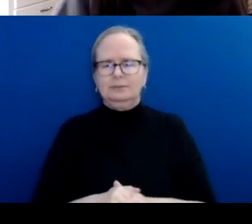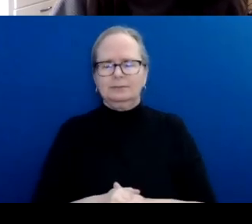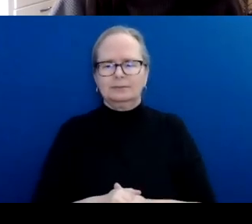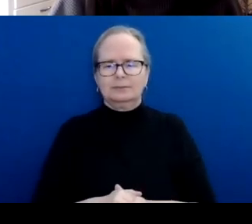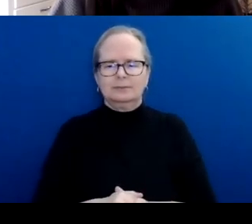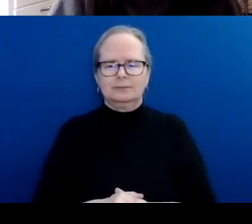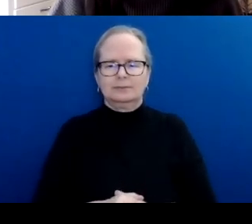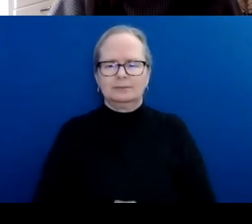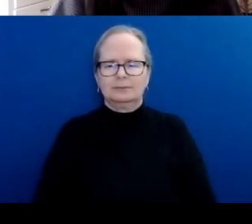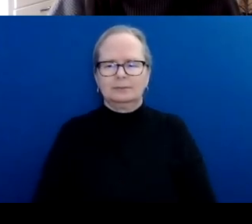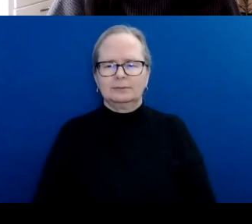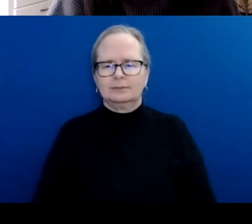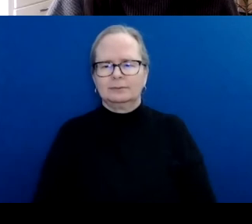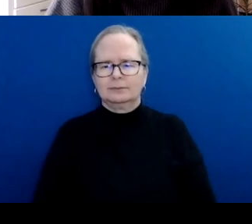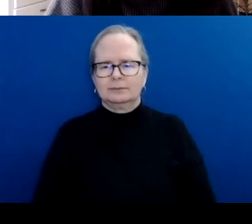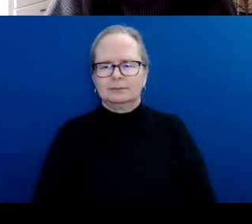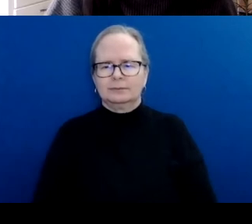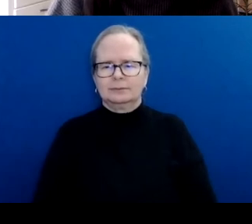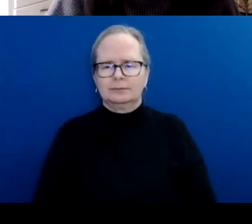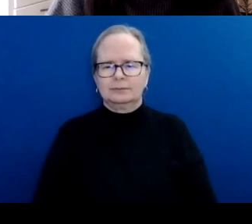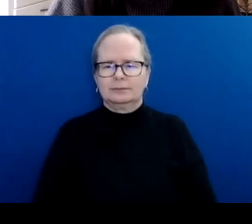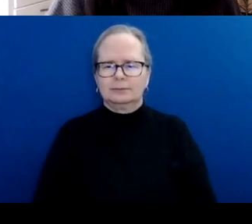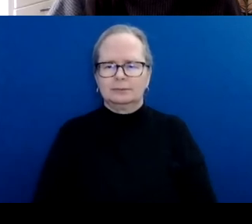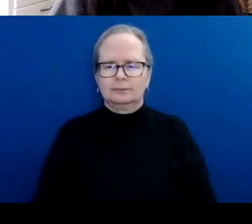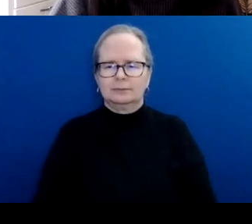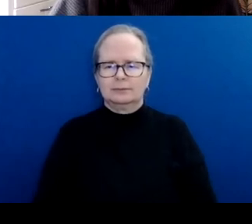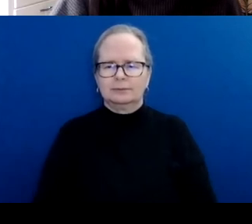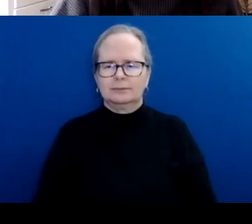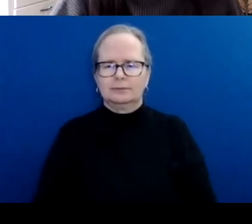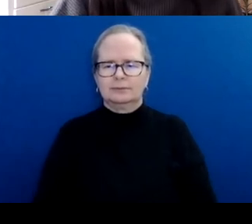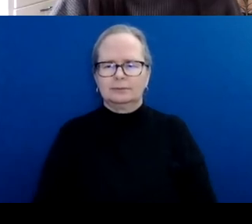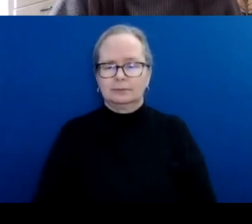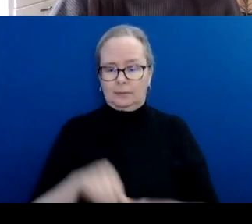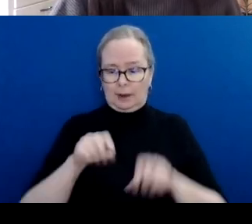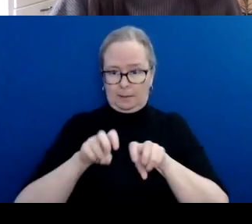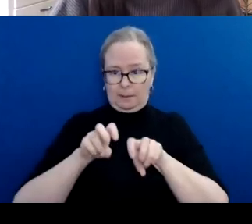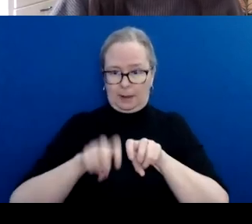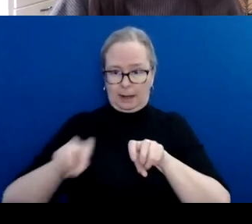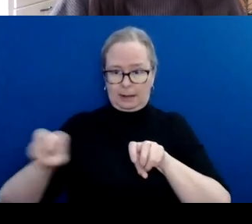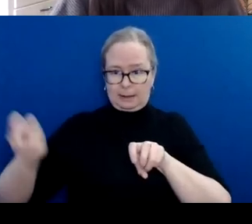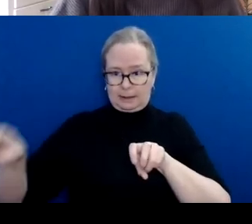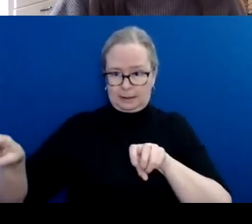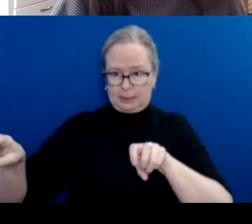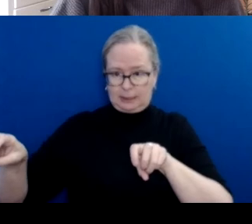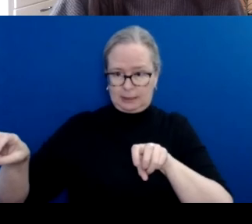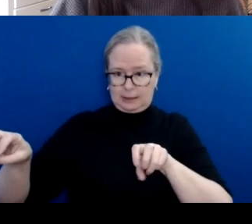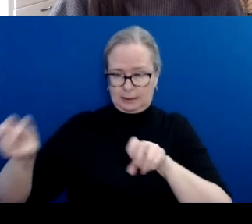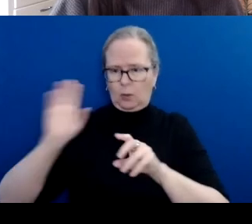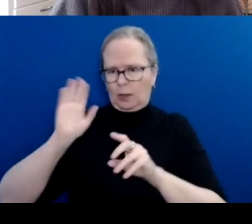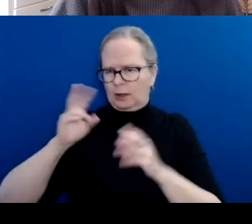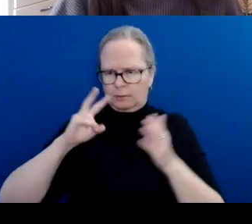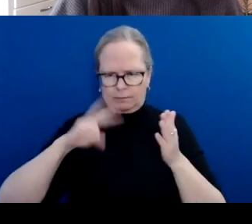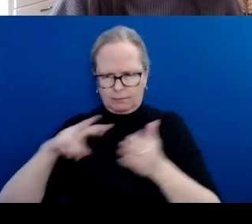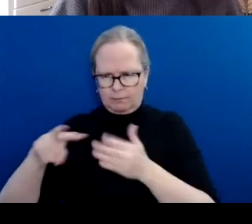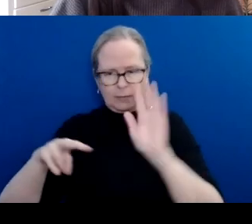How the assessors understand this criterion is based on what you tell us about what is important to you and your